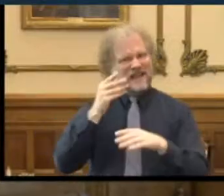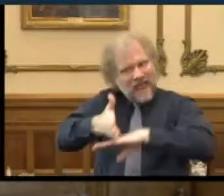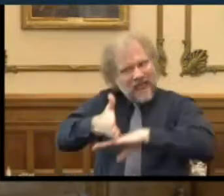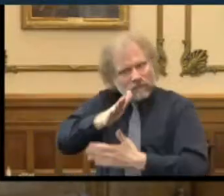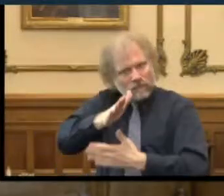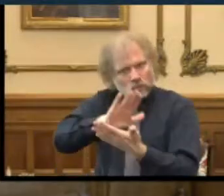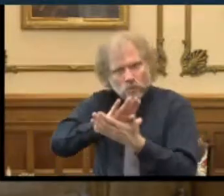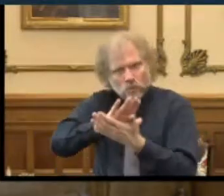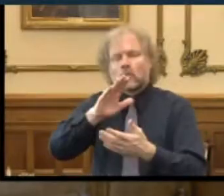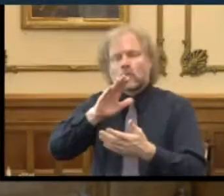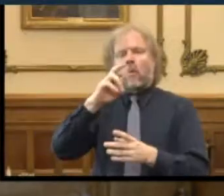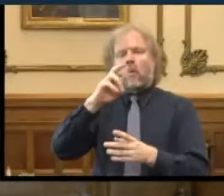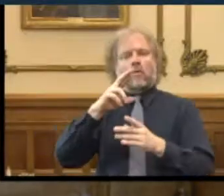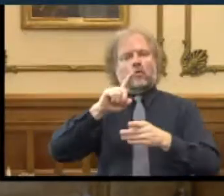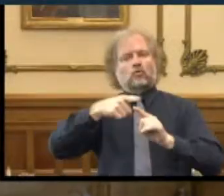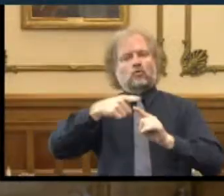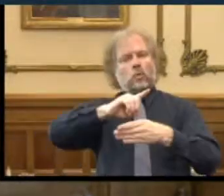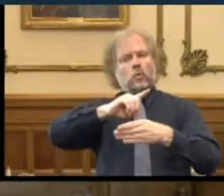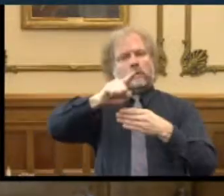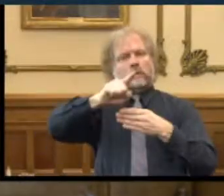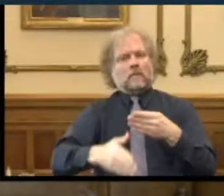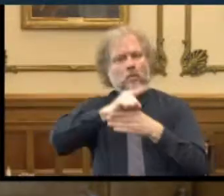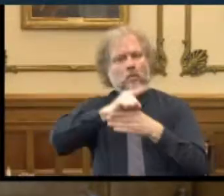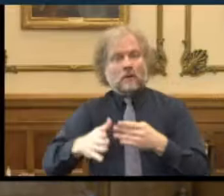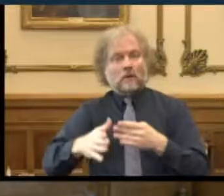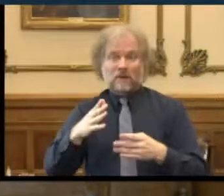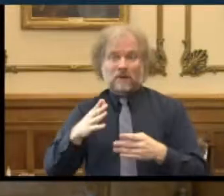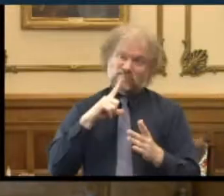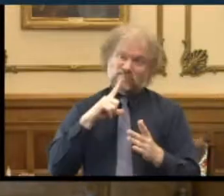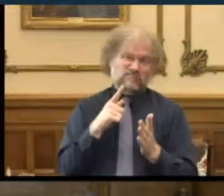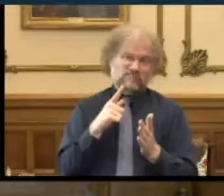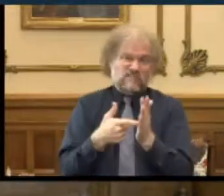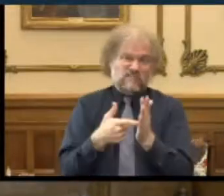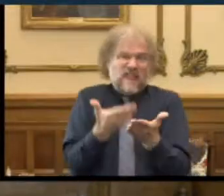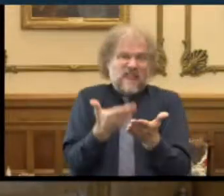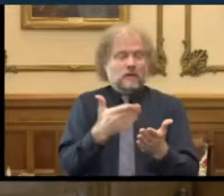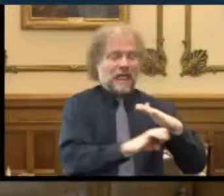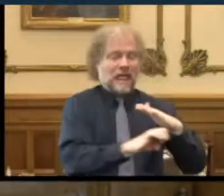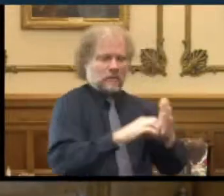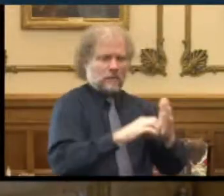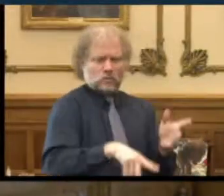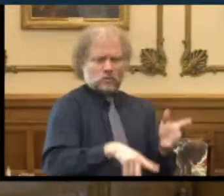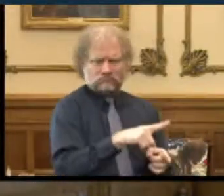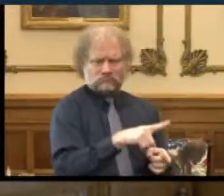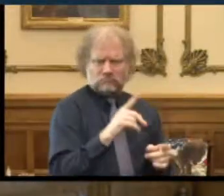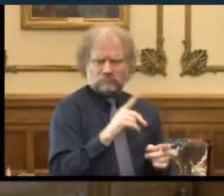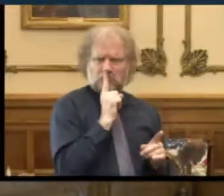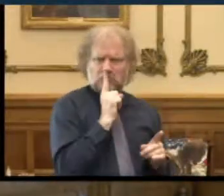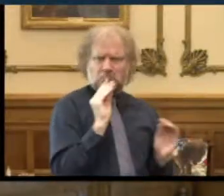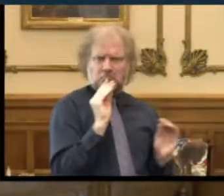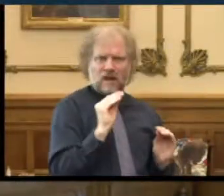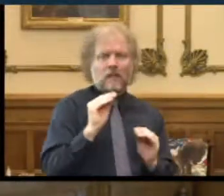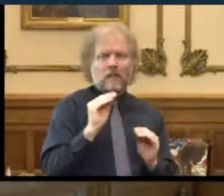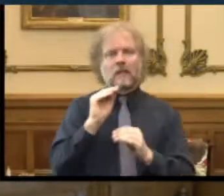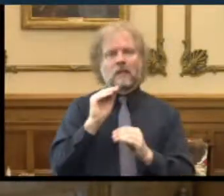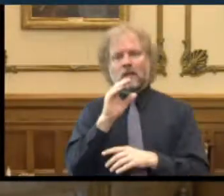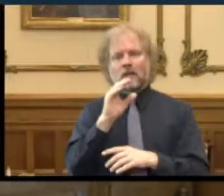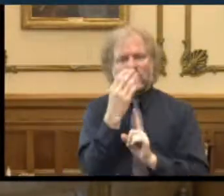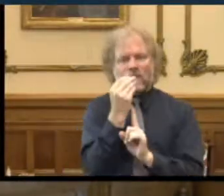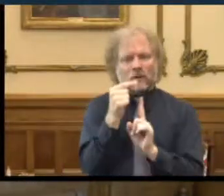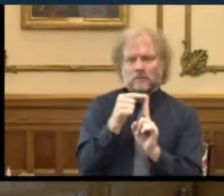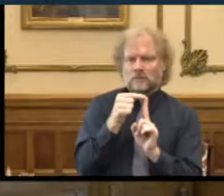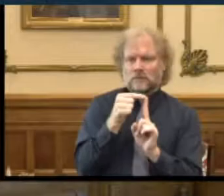on the weekends, as evidenced by the fact that it's not our elementary kids that are having the problem as much as our 14